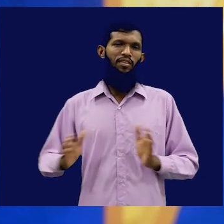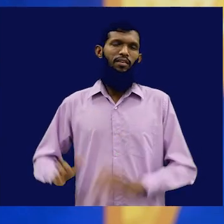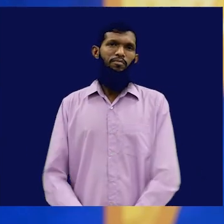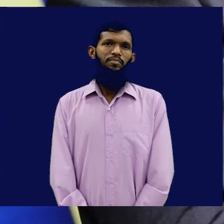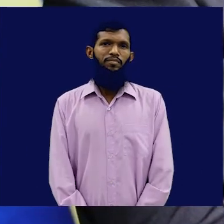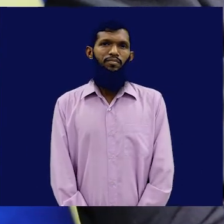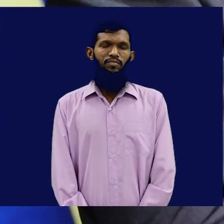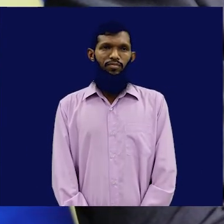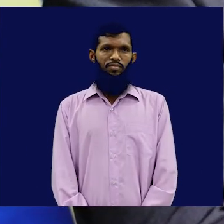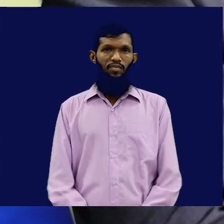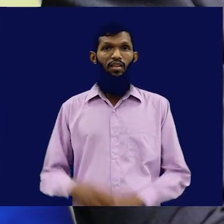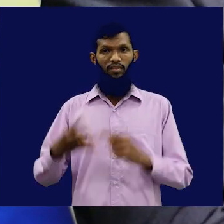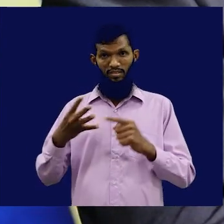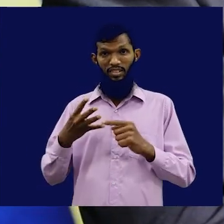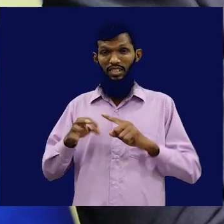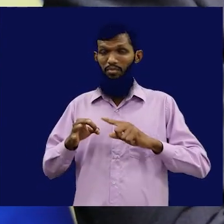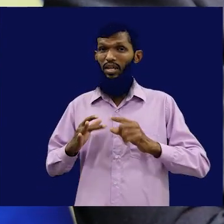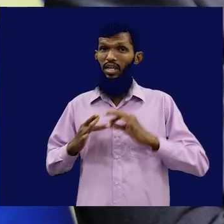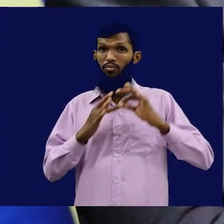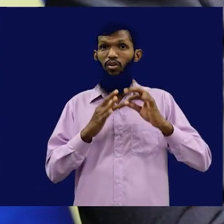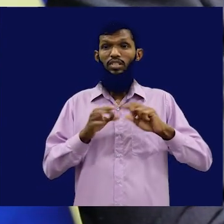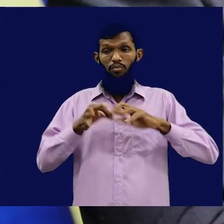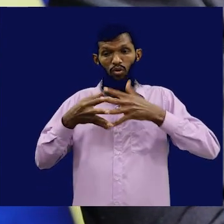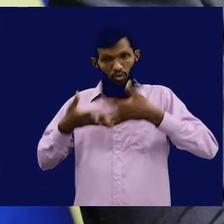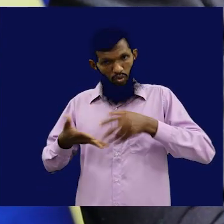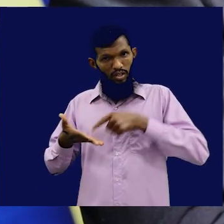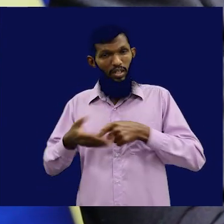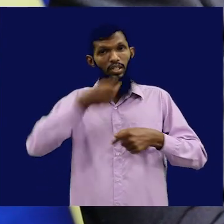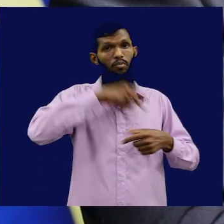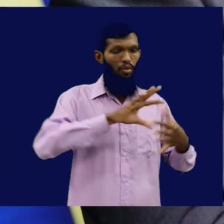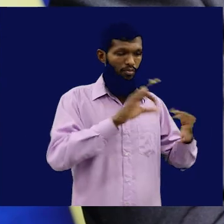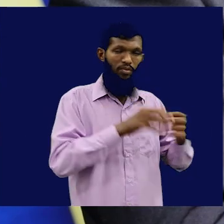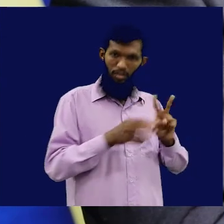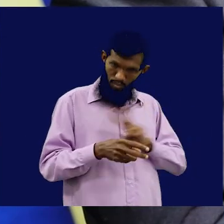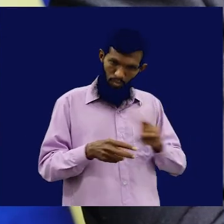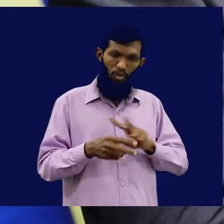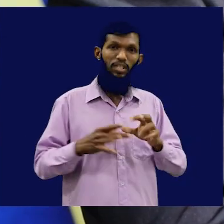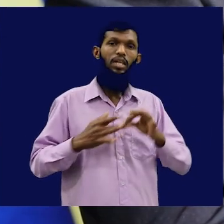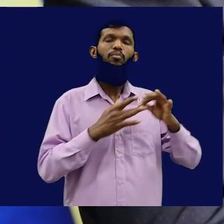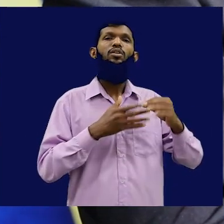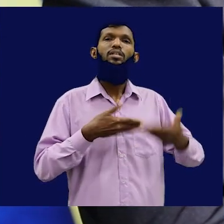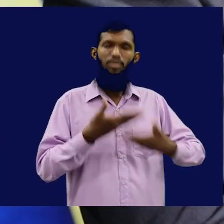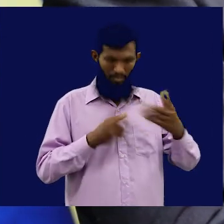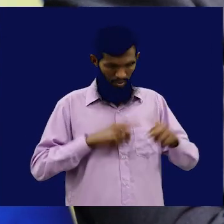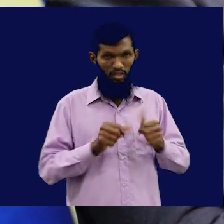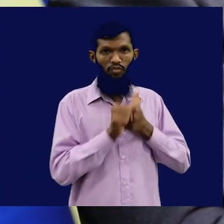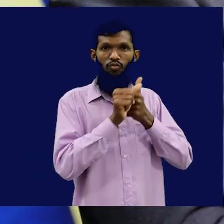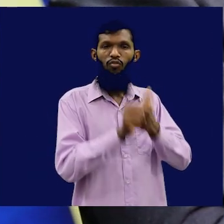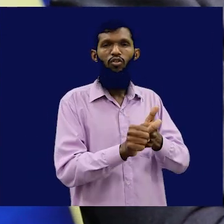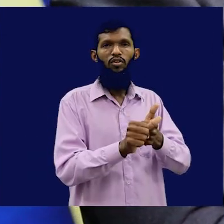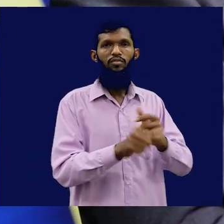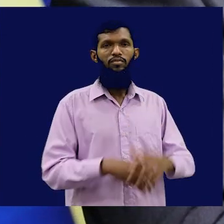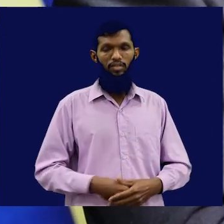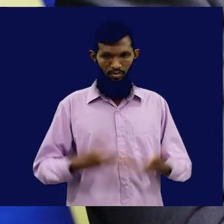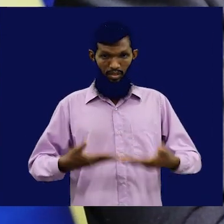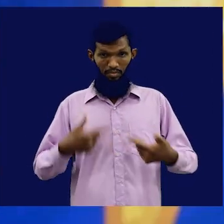life. The fourth lesson is the importance of Quran and Sunnah. The Prophet sallallahu alaihi wasallam emphasized the importance of Quran and